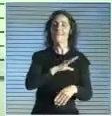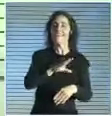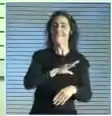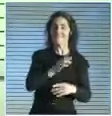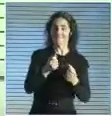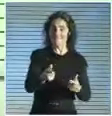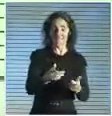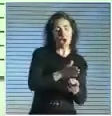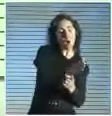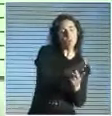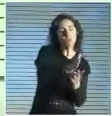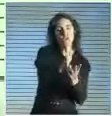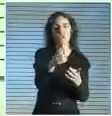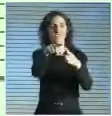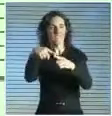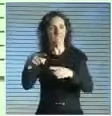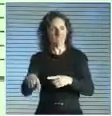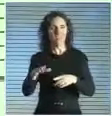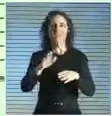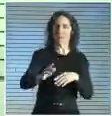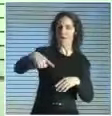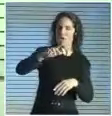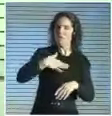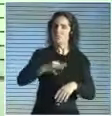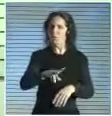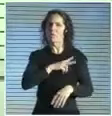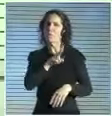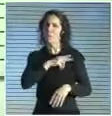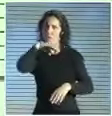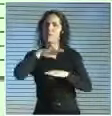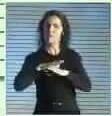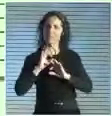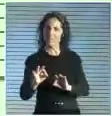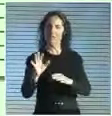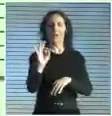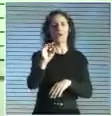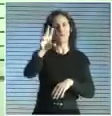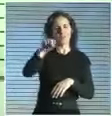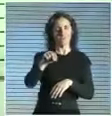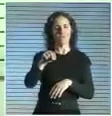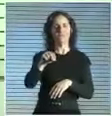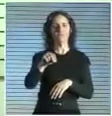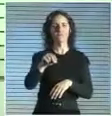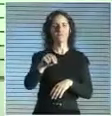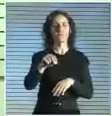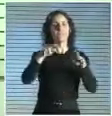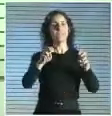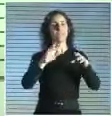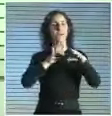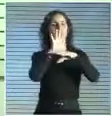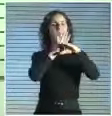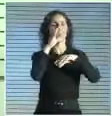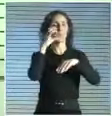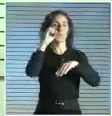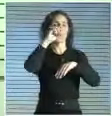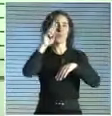to offset their carbon. We inform them about local food and the impact it has. And finally, all our meetings are carbon neutral around